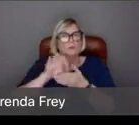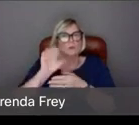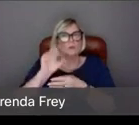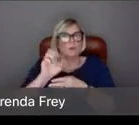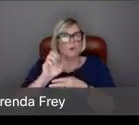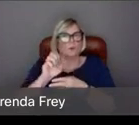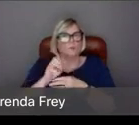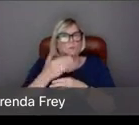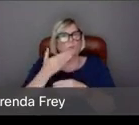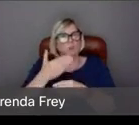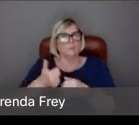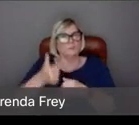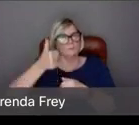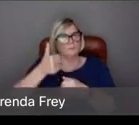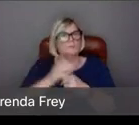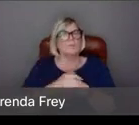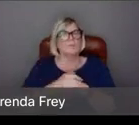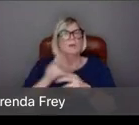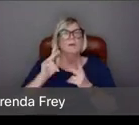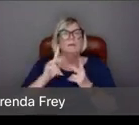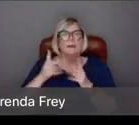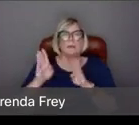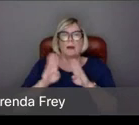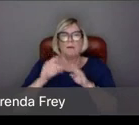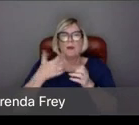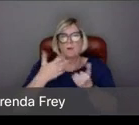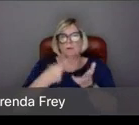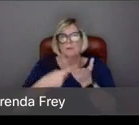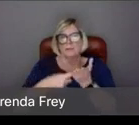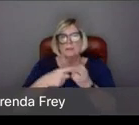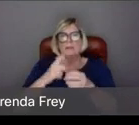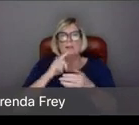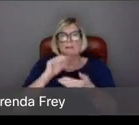So the second behavior I want to talk about here is